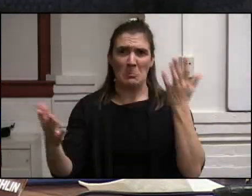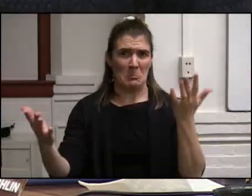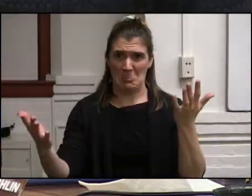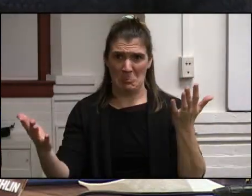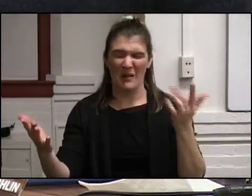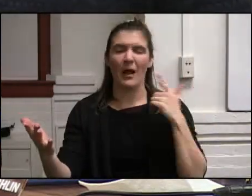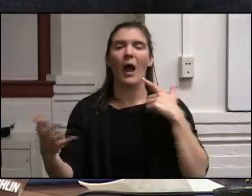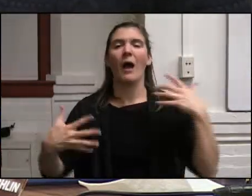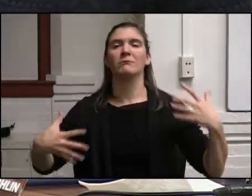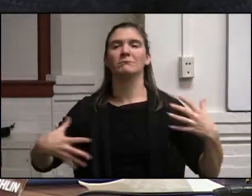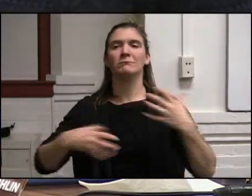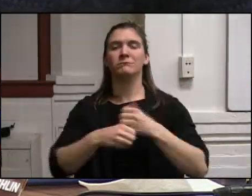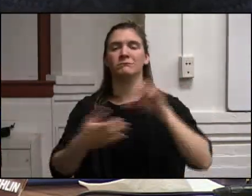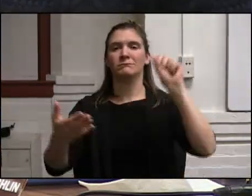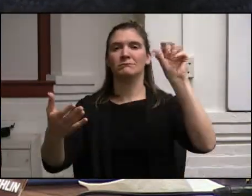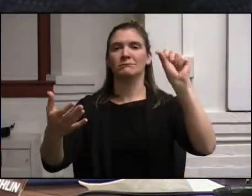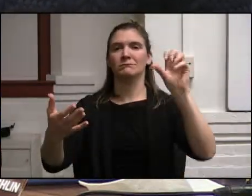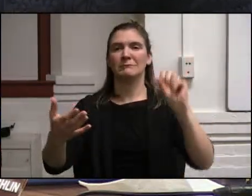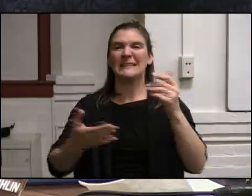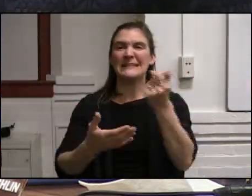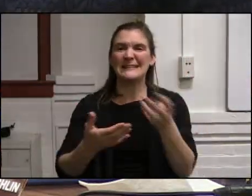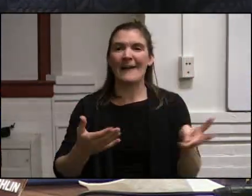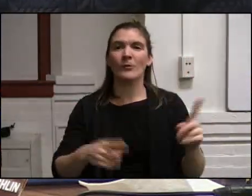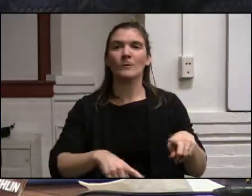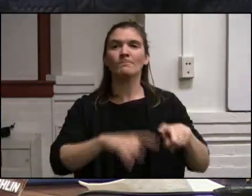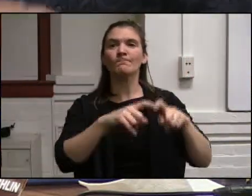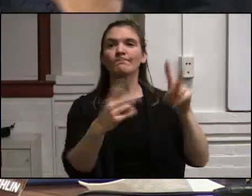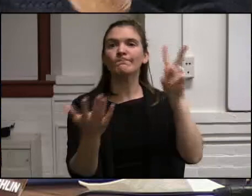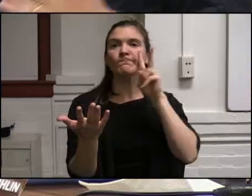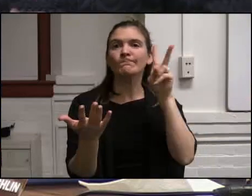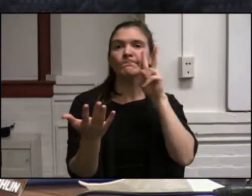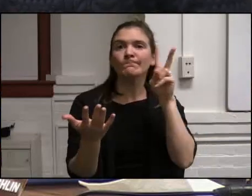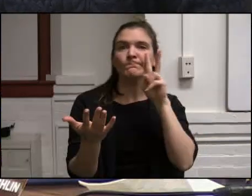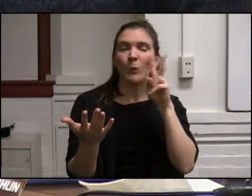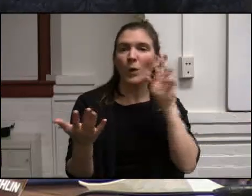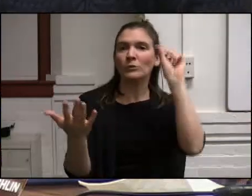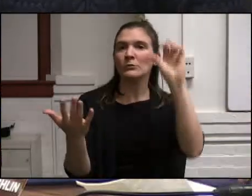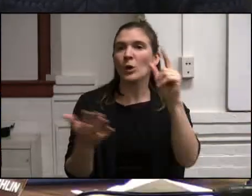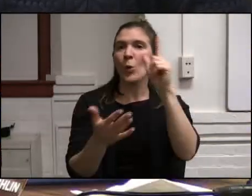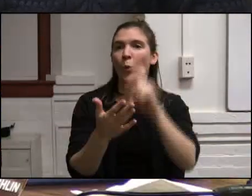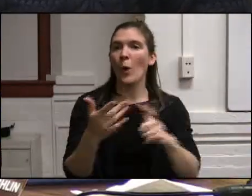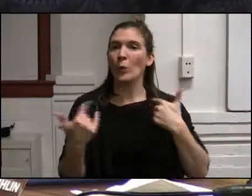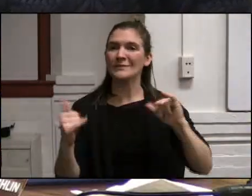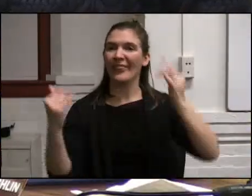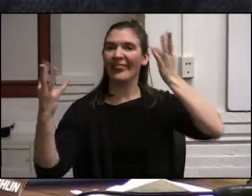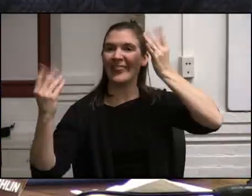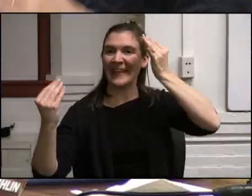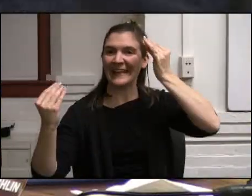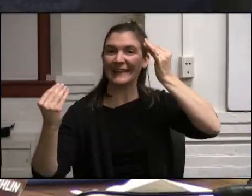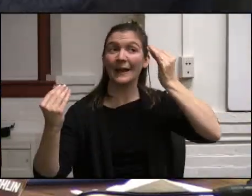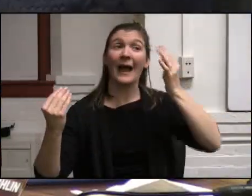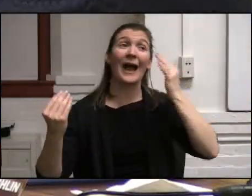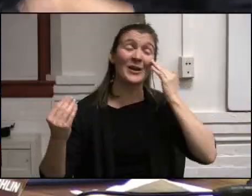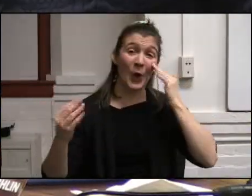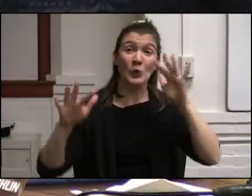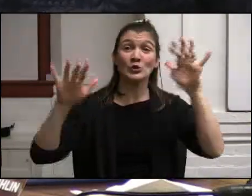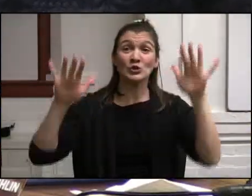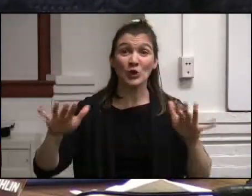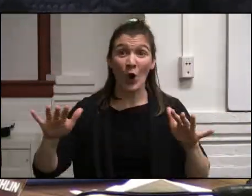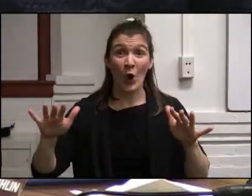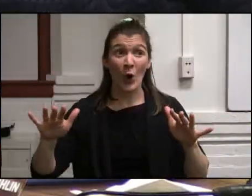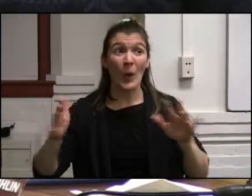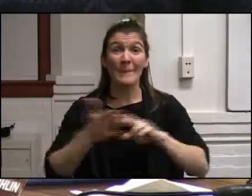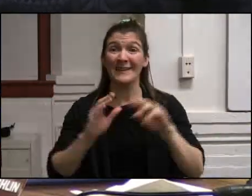There's quite a number of different pending matters. I think it would be helpful to the public while on a stormy night we no longer have a